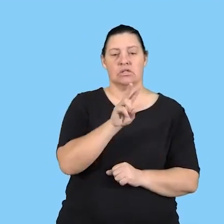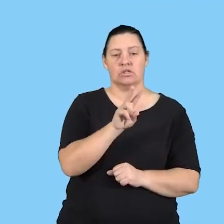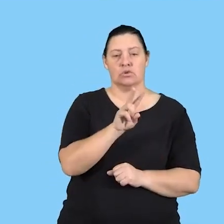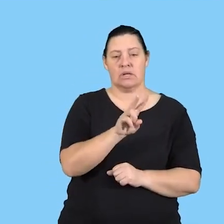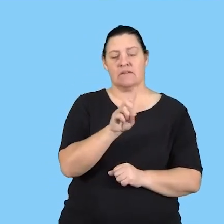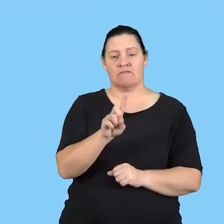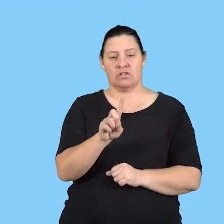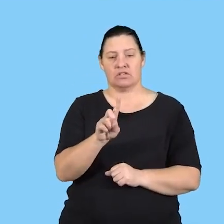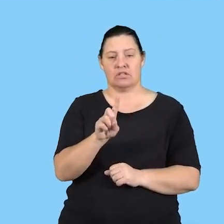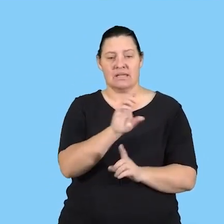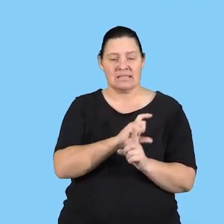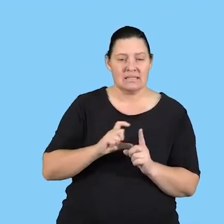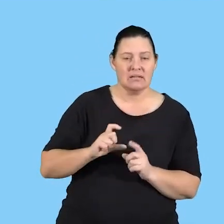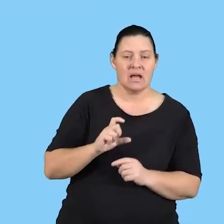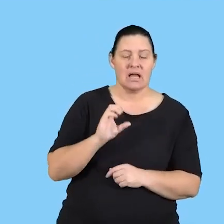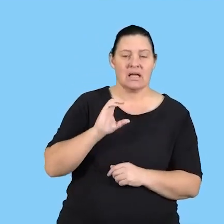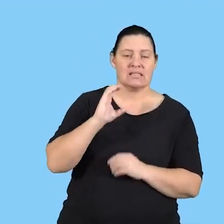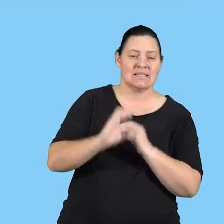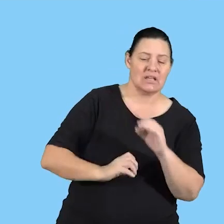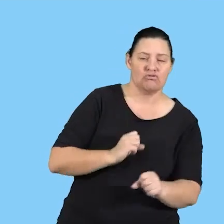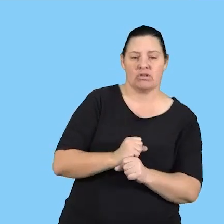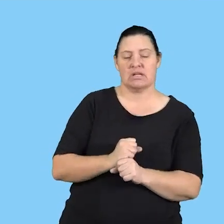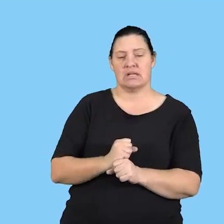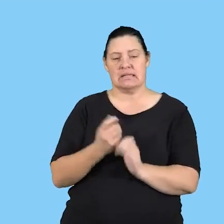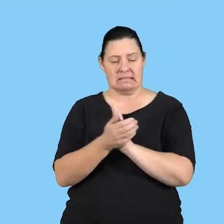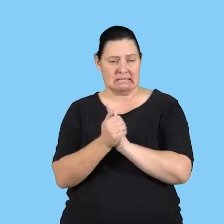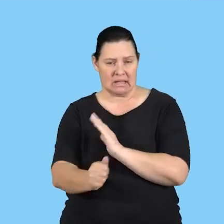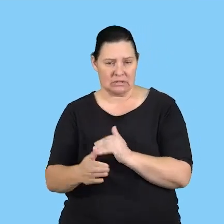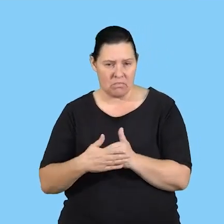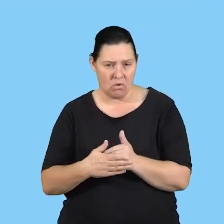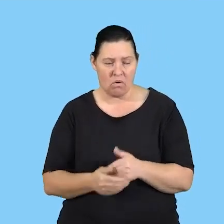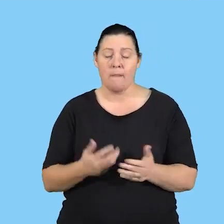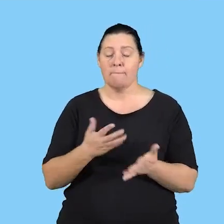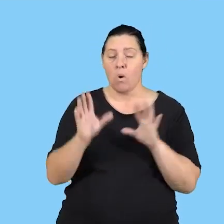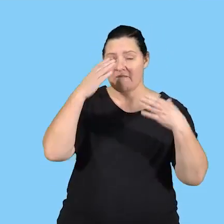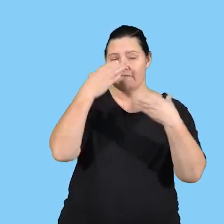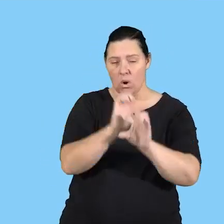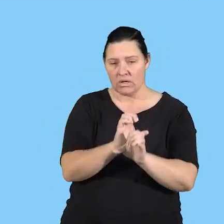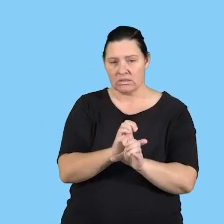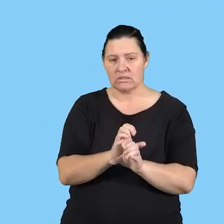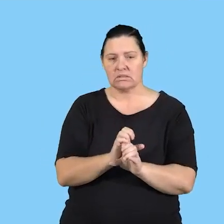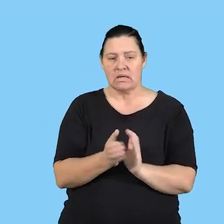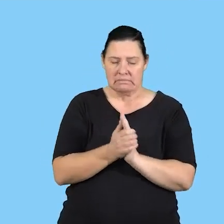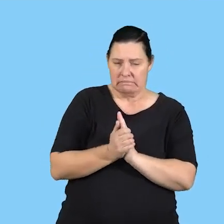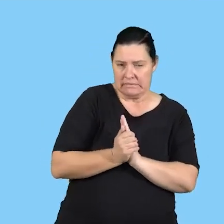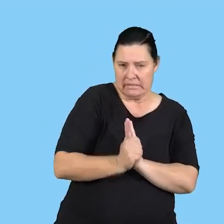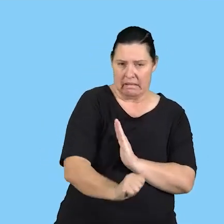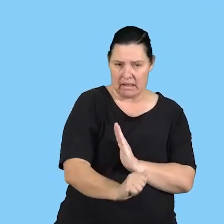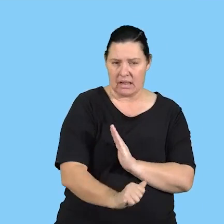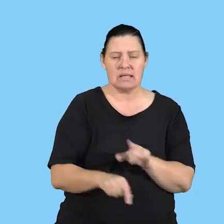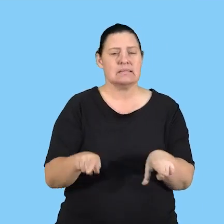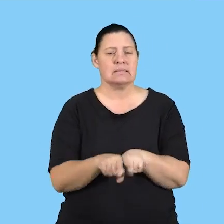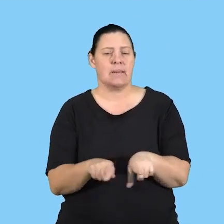on 21st century skills. There will also be a focus on